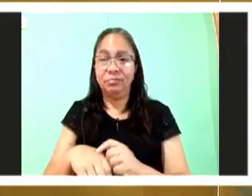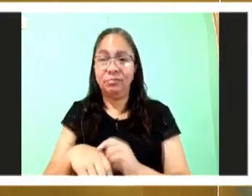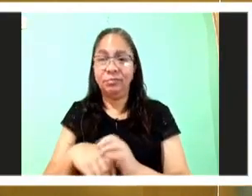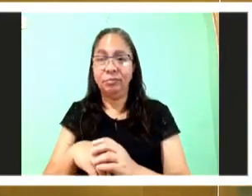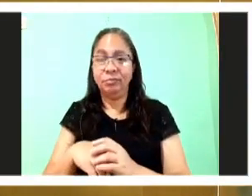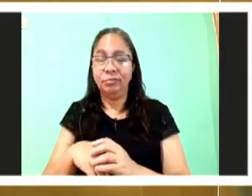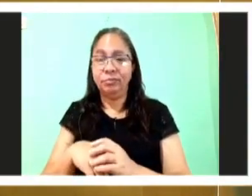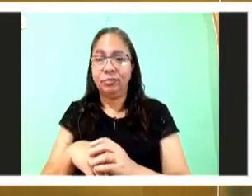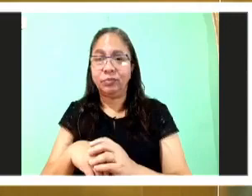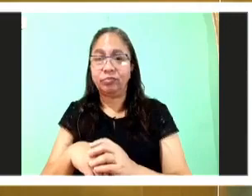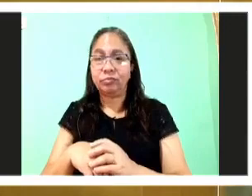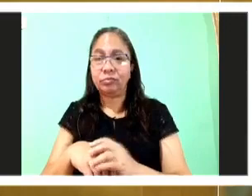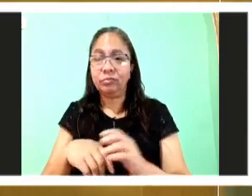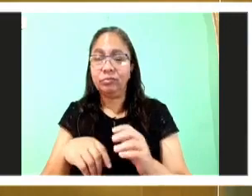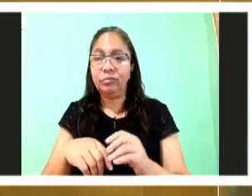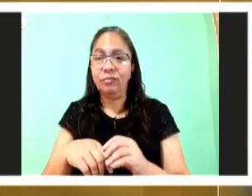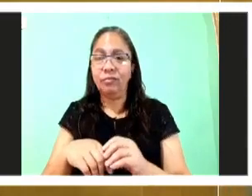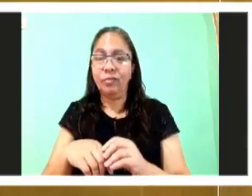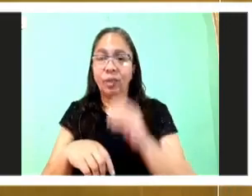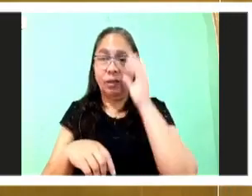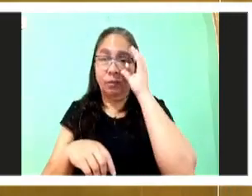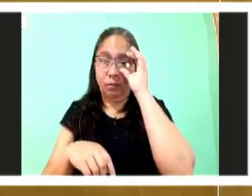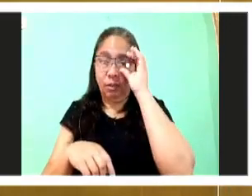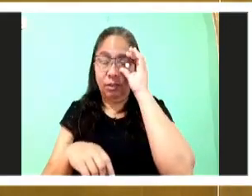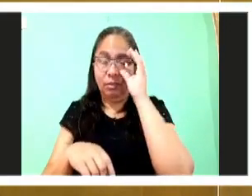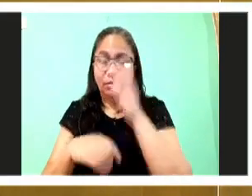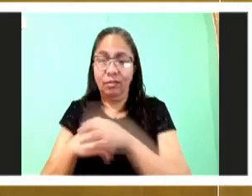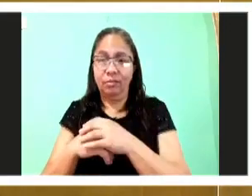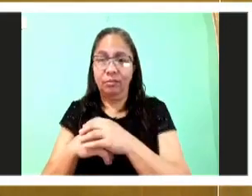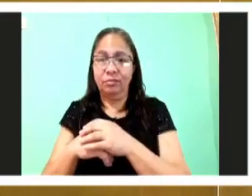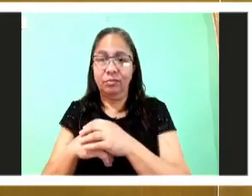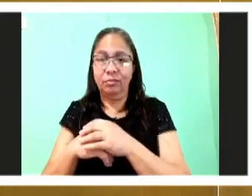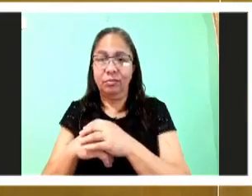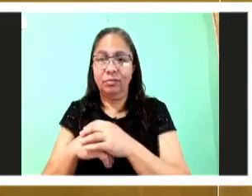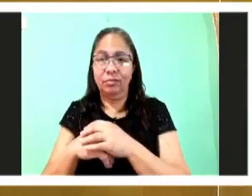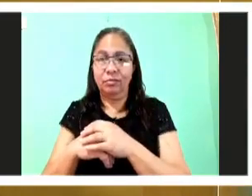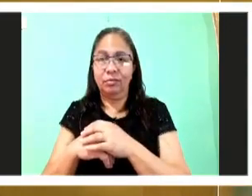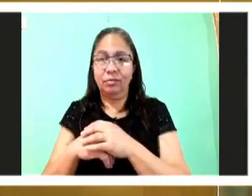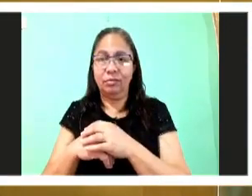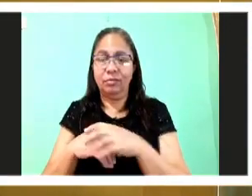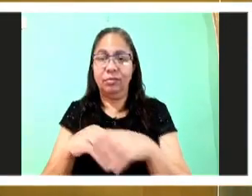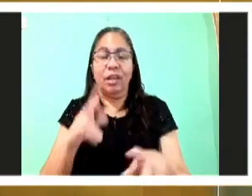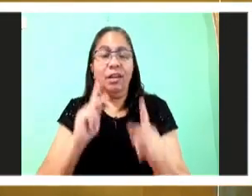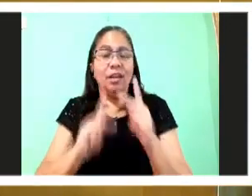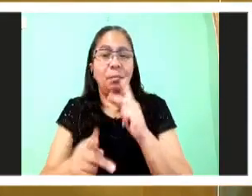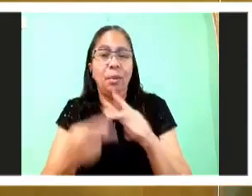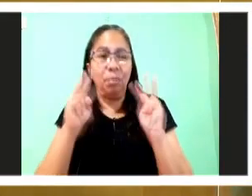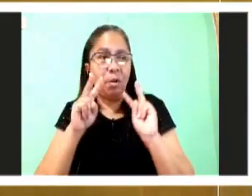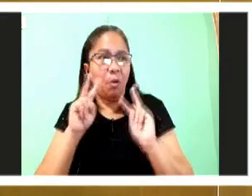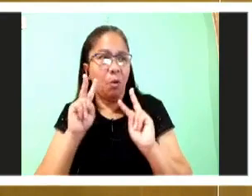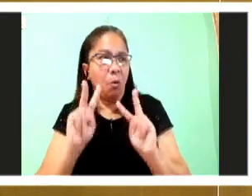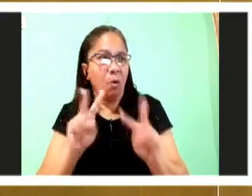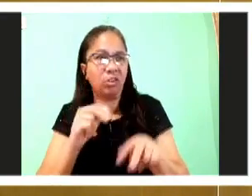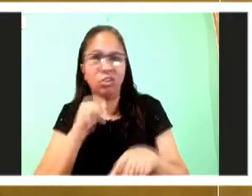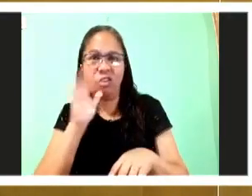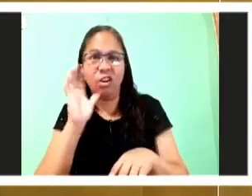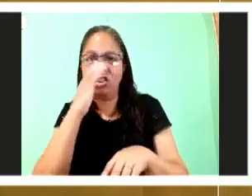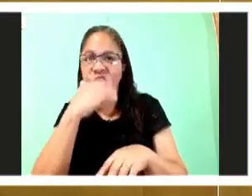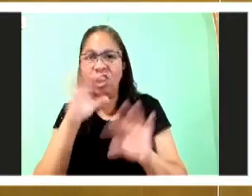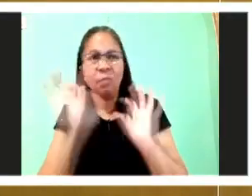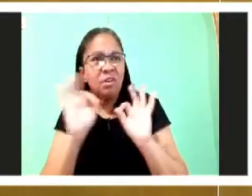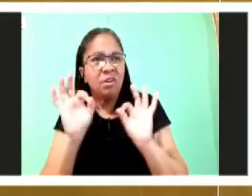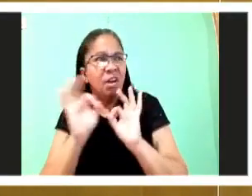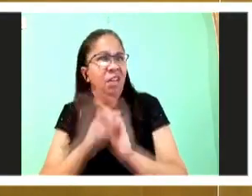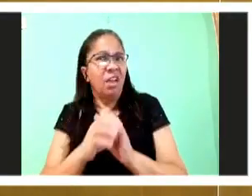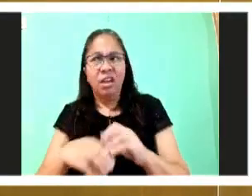And the unbridled sexual energy that is displayed openly and consistently creates